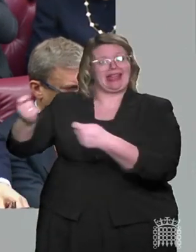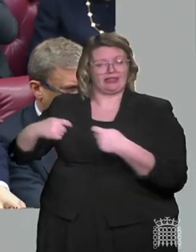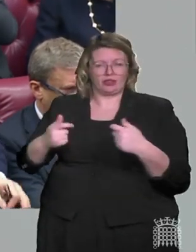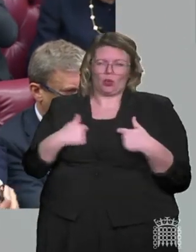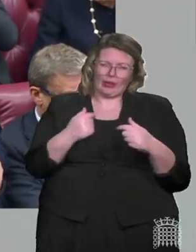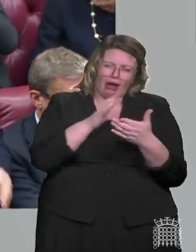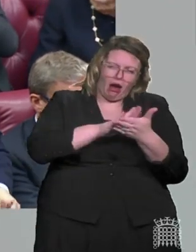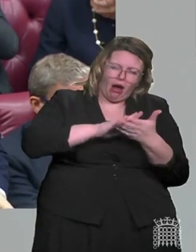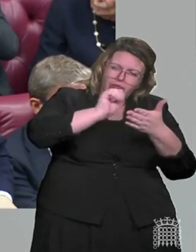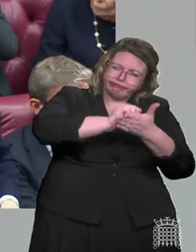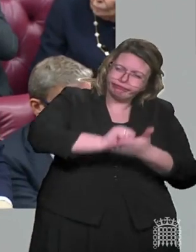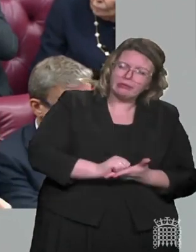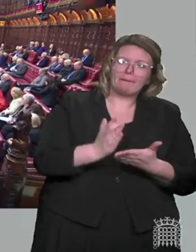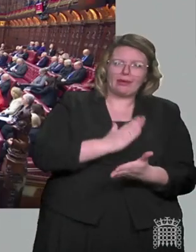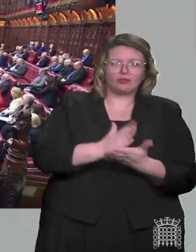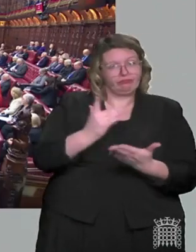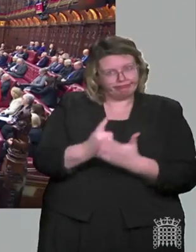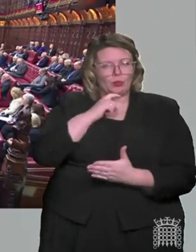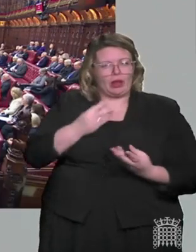technical details to make sure that really happens.